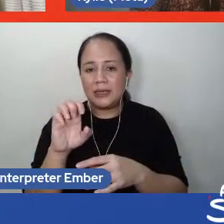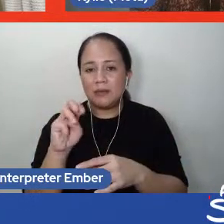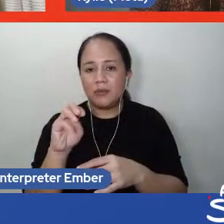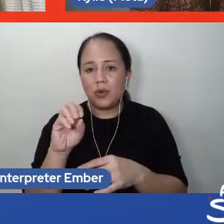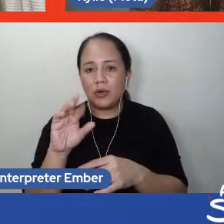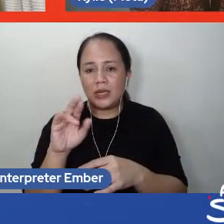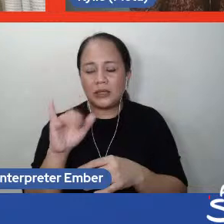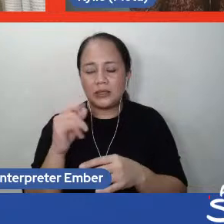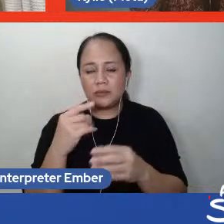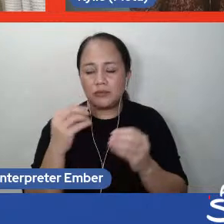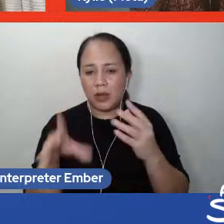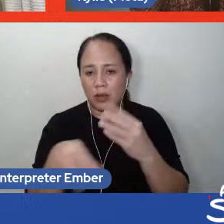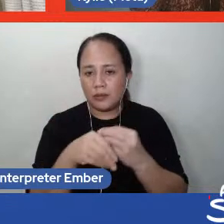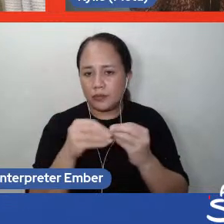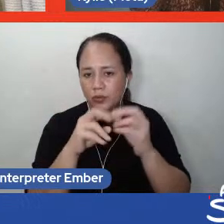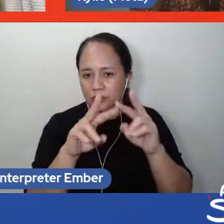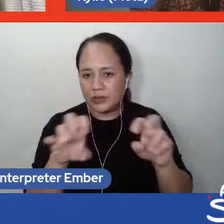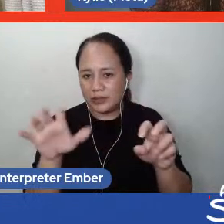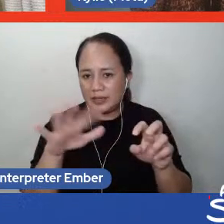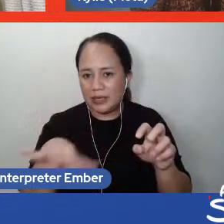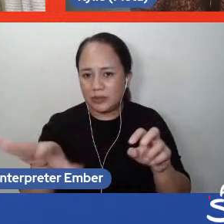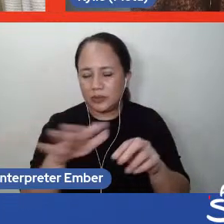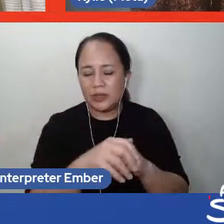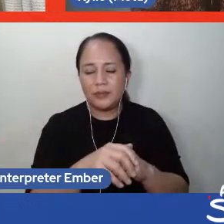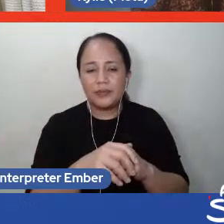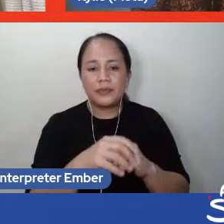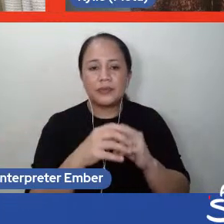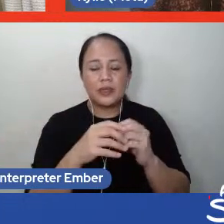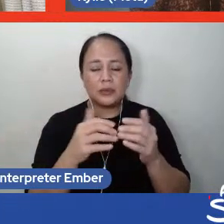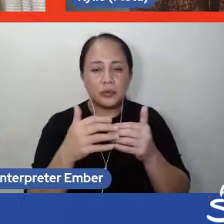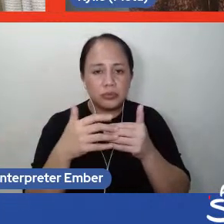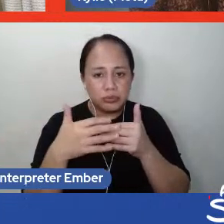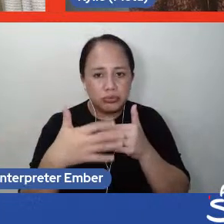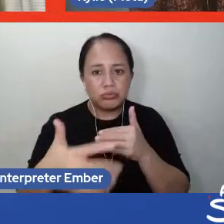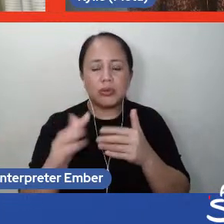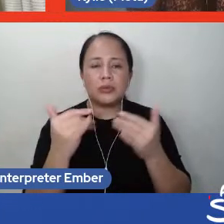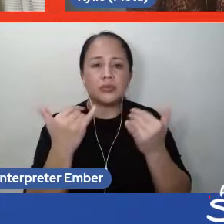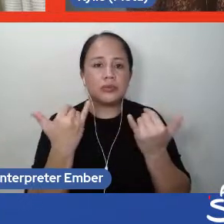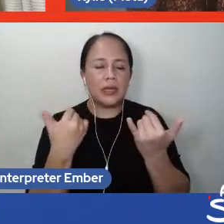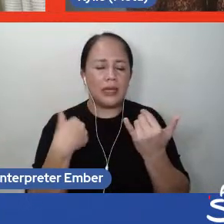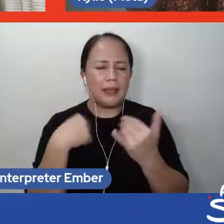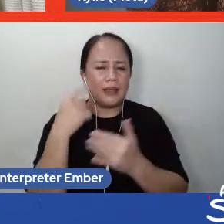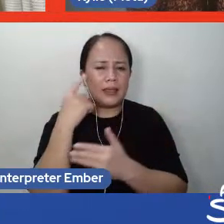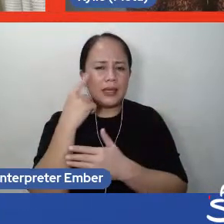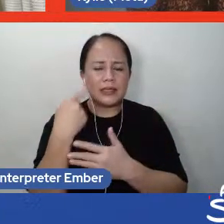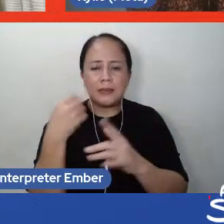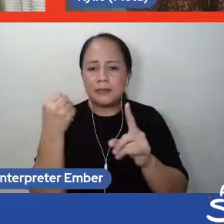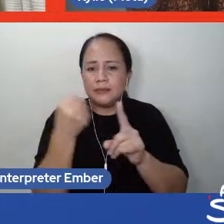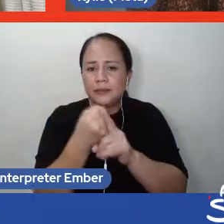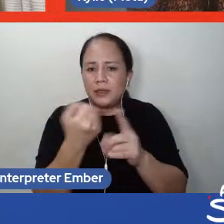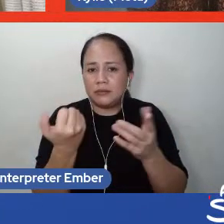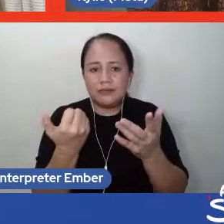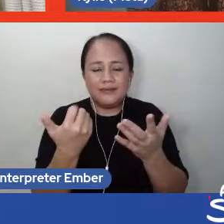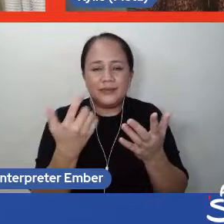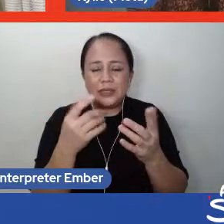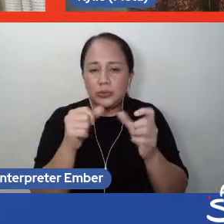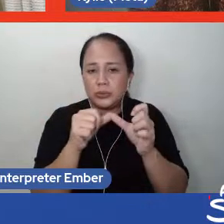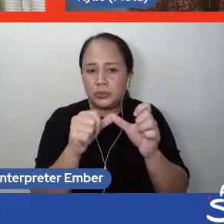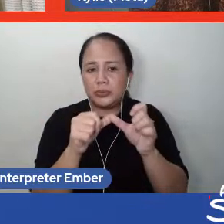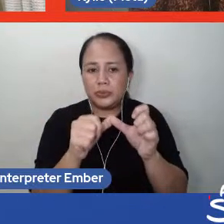more research areas in times to come. So I think the impact is